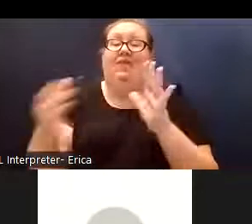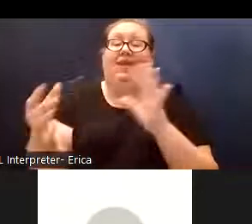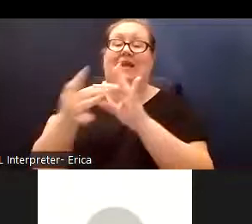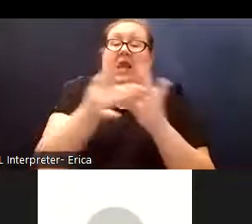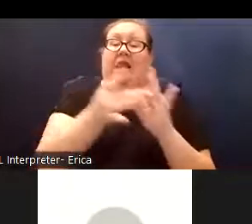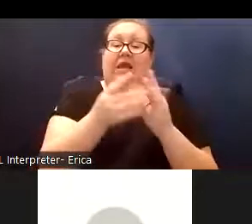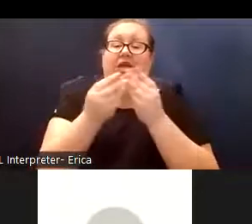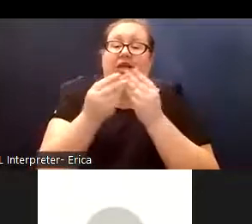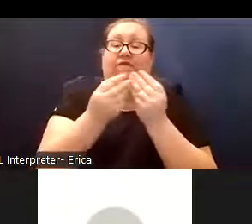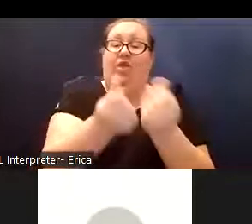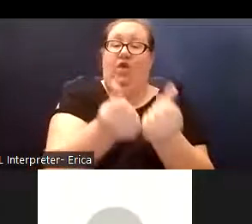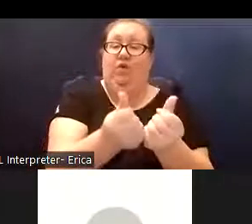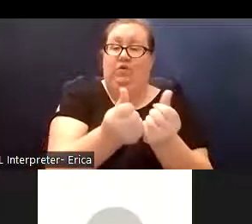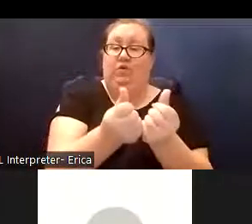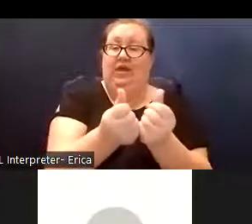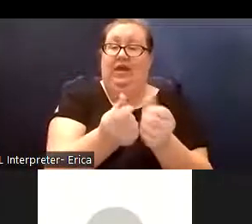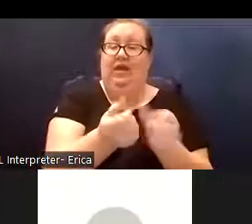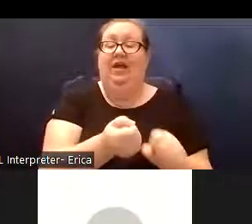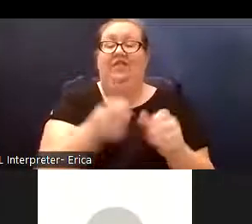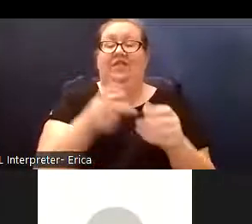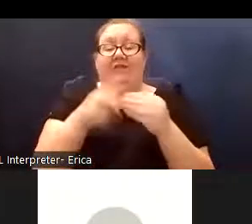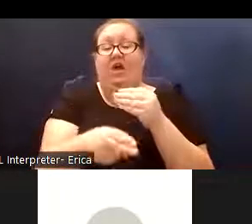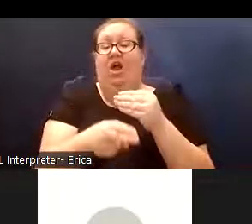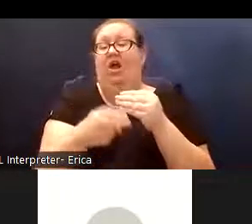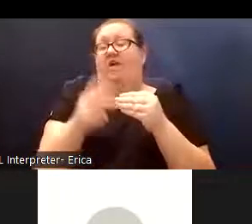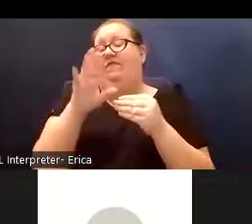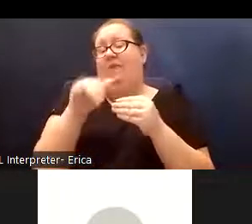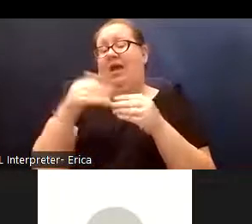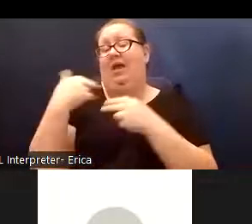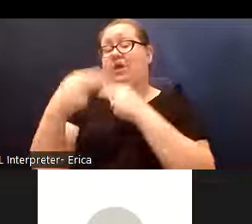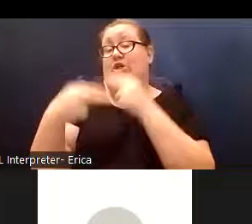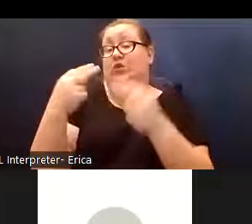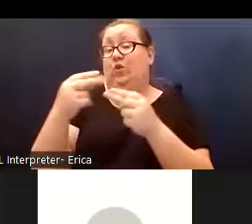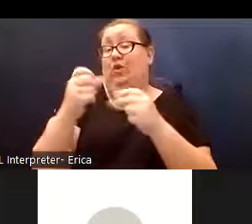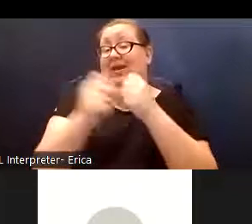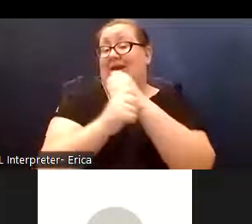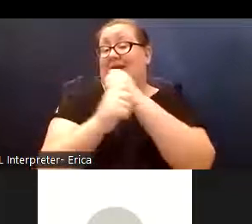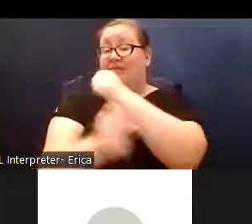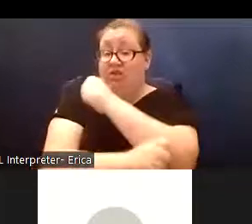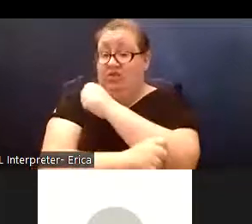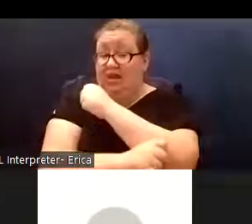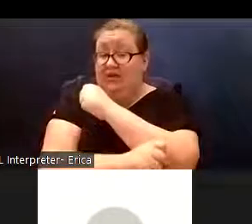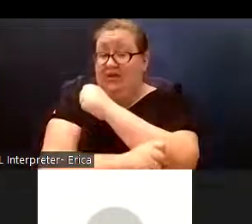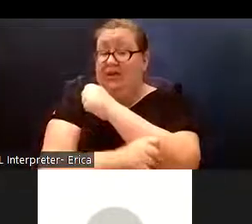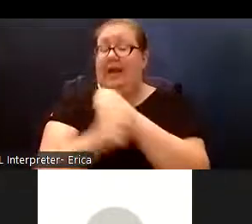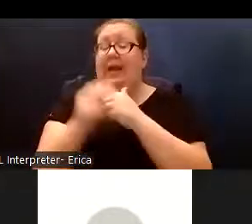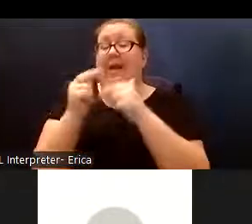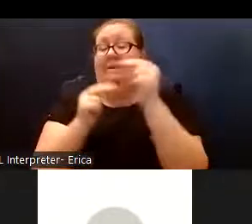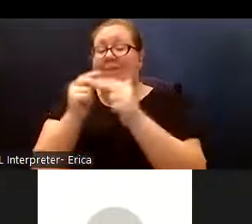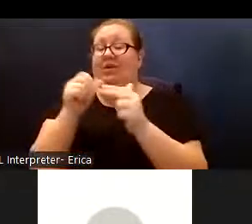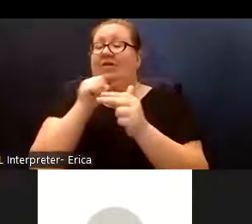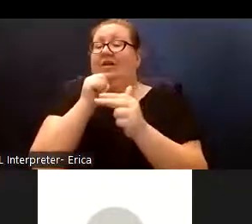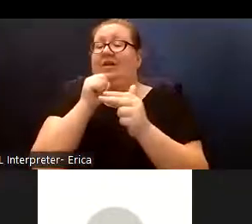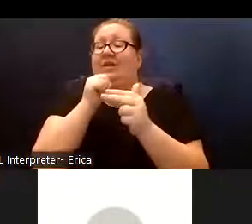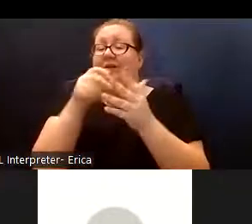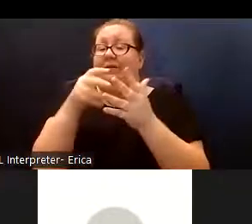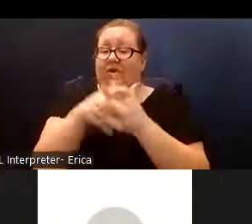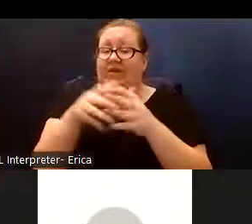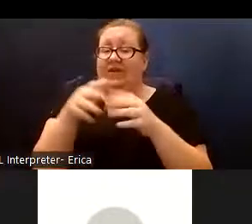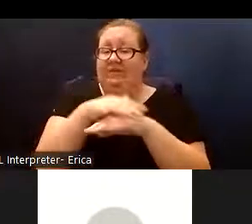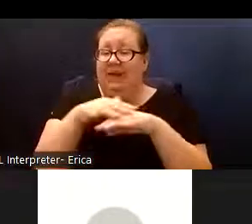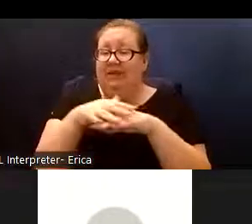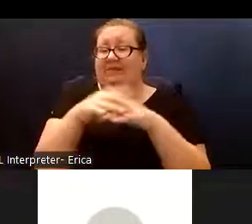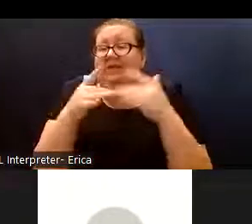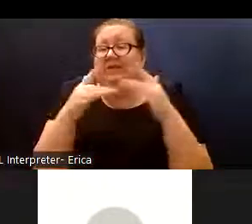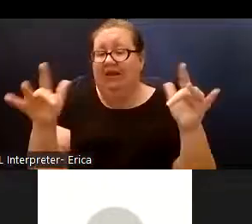been cut off by historic infrastructure, building impervious spaces, etc. So as